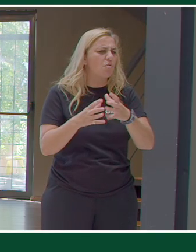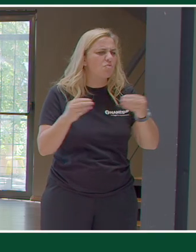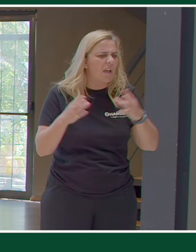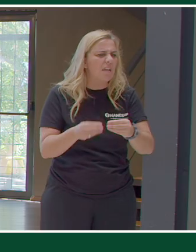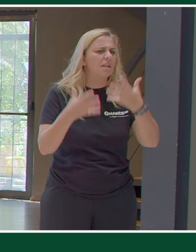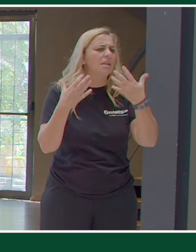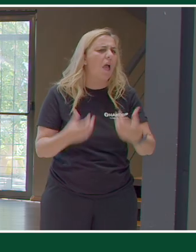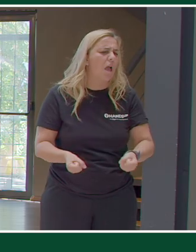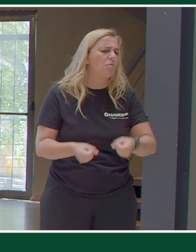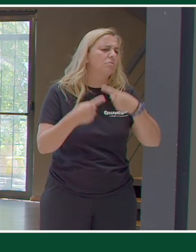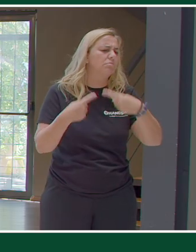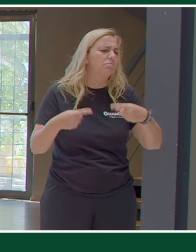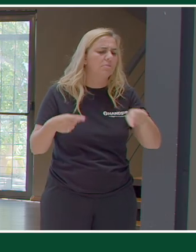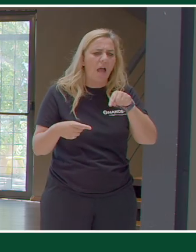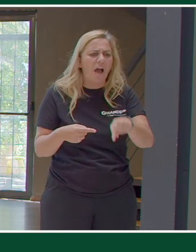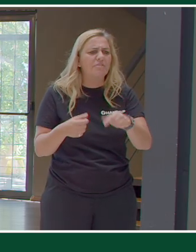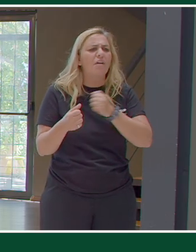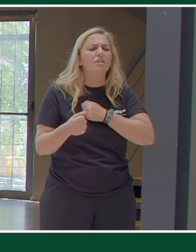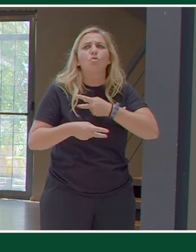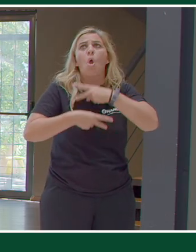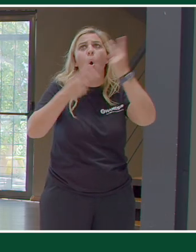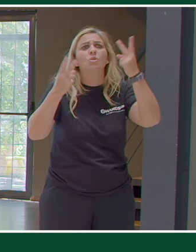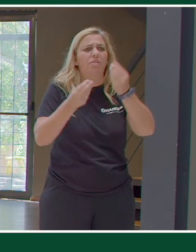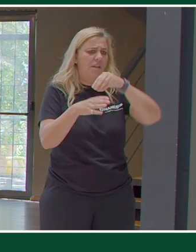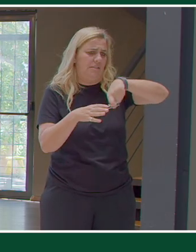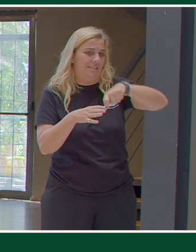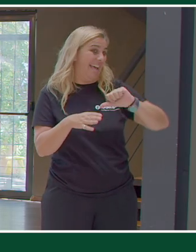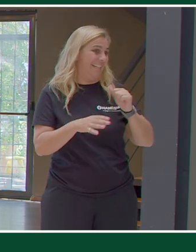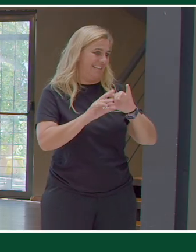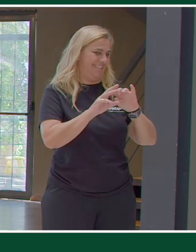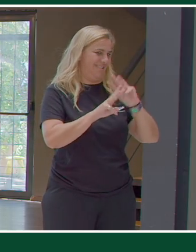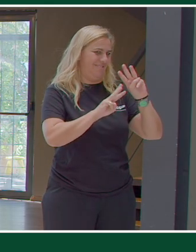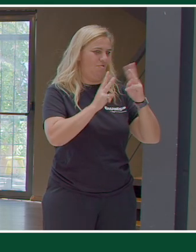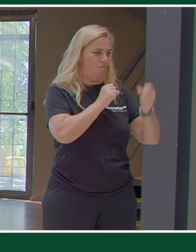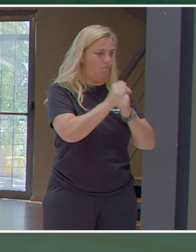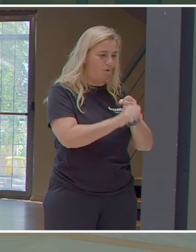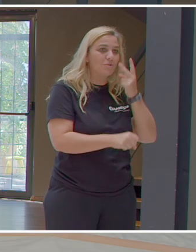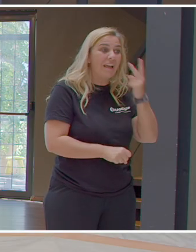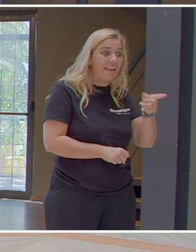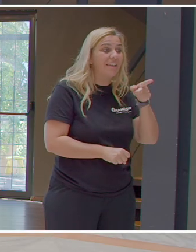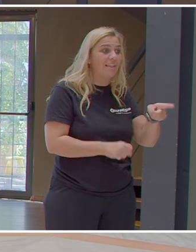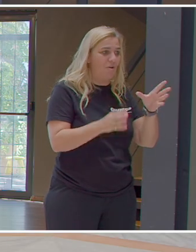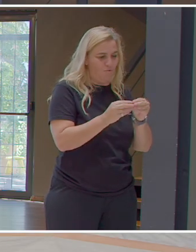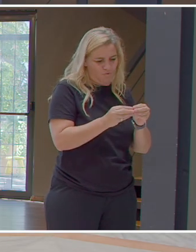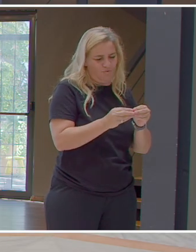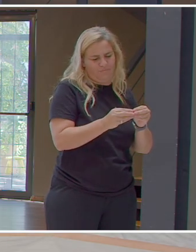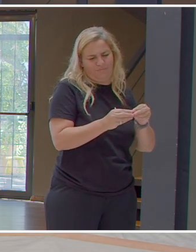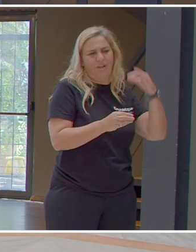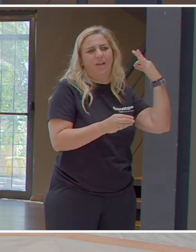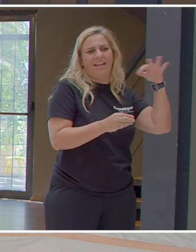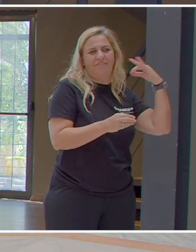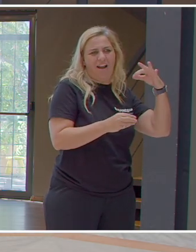have minerals. And you can eat them in so many ways. Just yesterday, I hosted a workshop where I made a strawberry milkshake with silken tofu